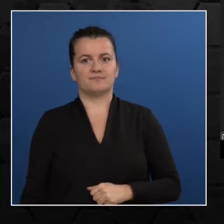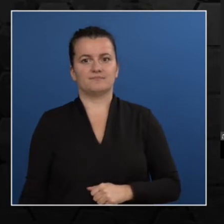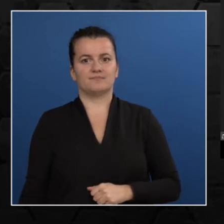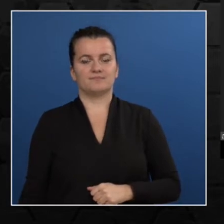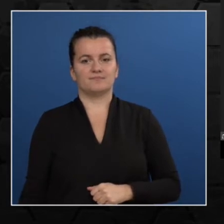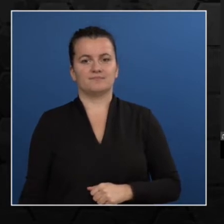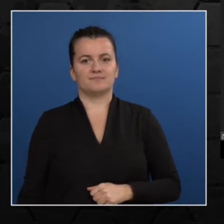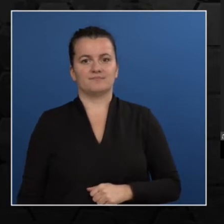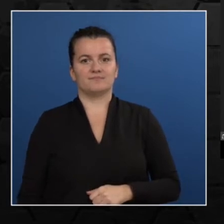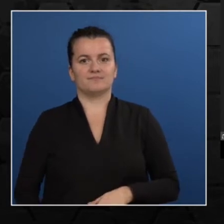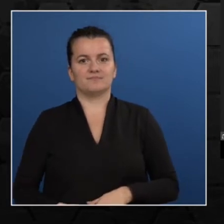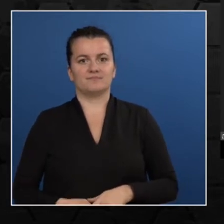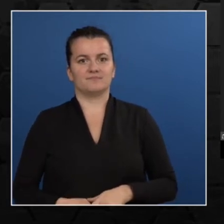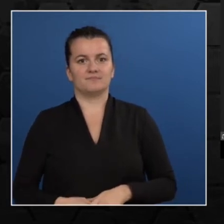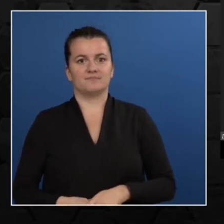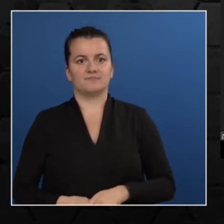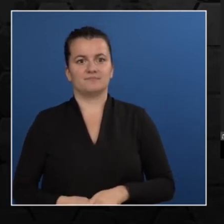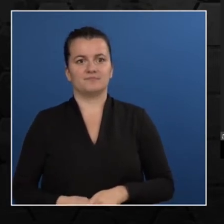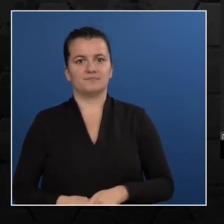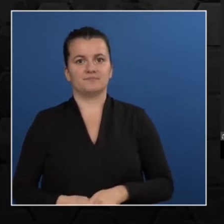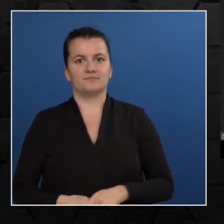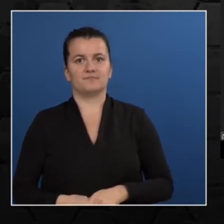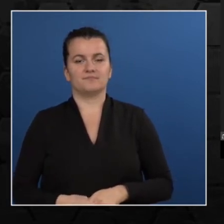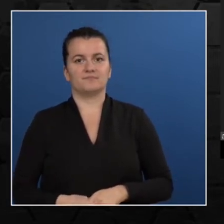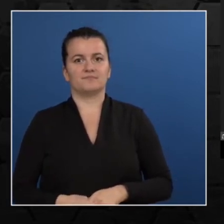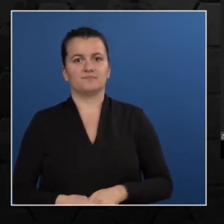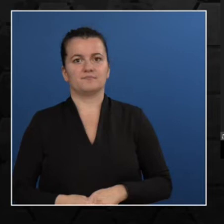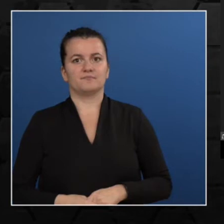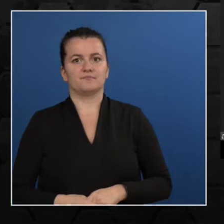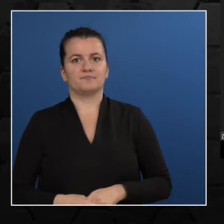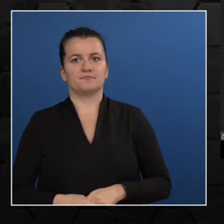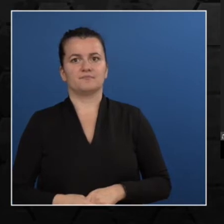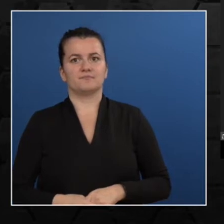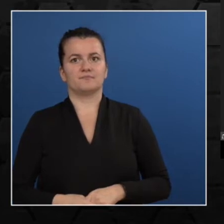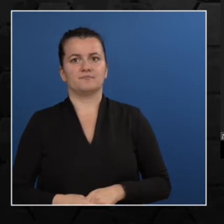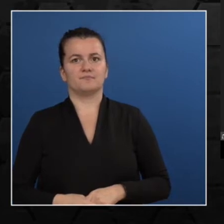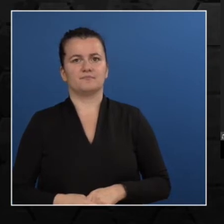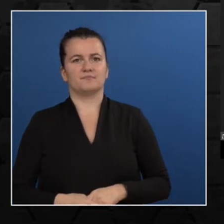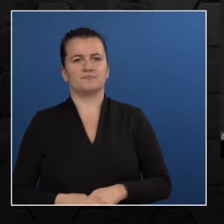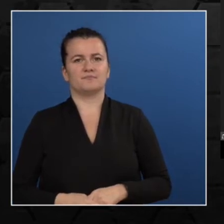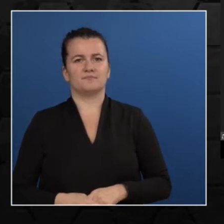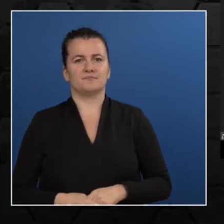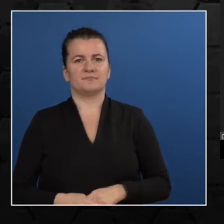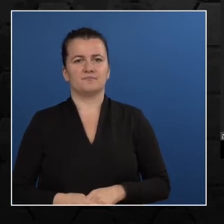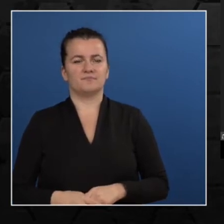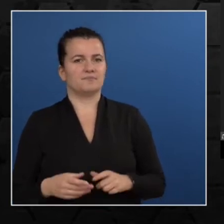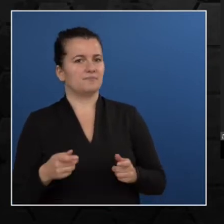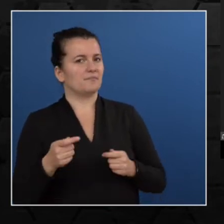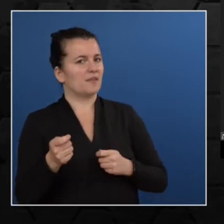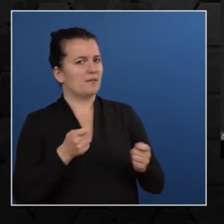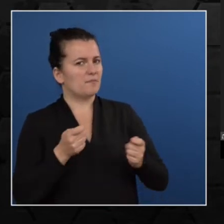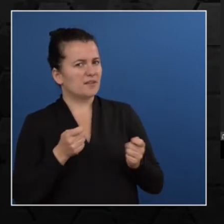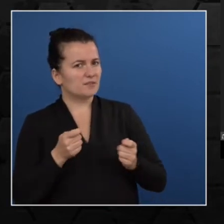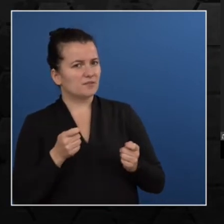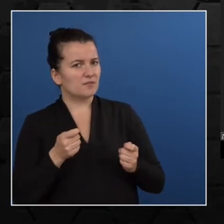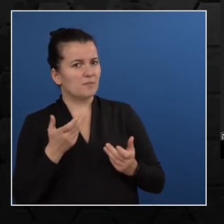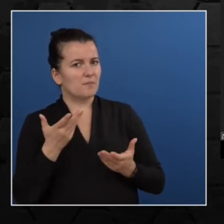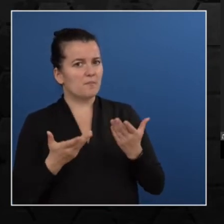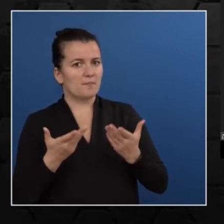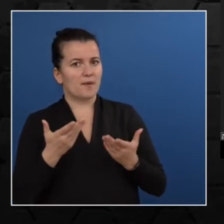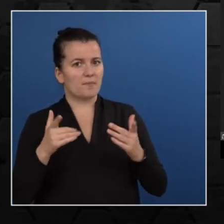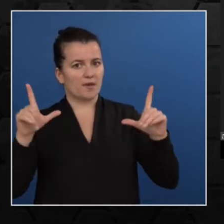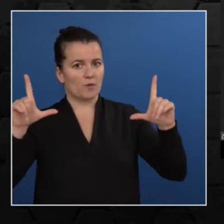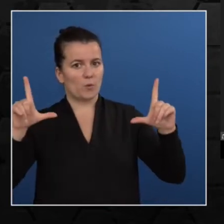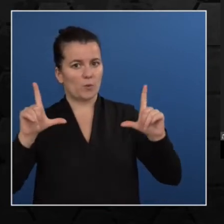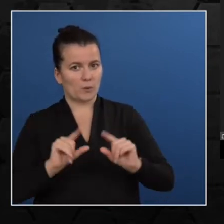Yeah, you can just close this window, and once you go back, maybe you can, yeah, Control Plus.